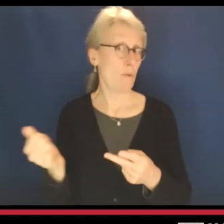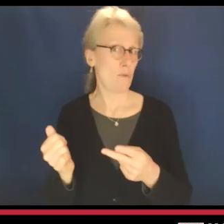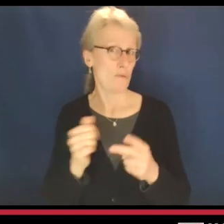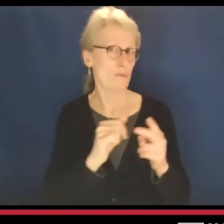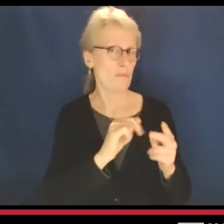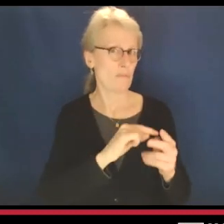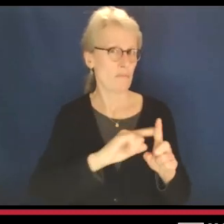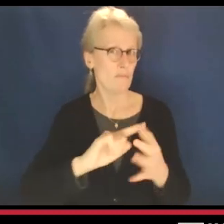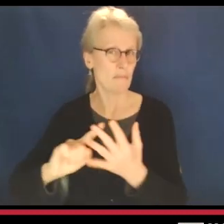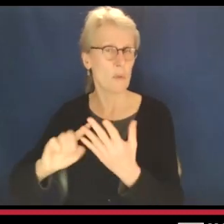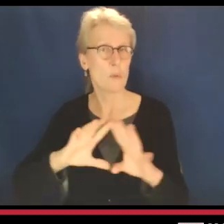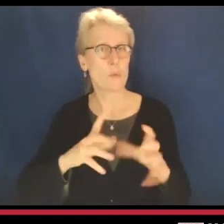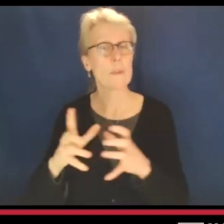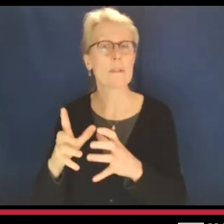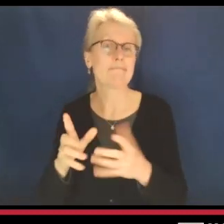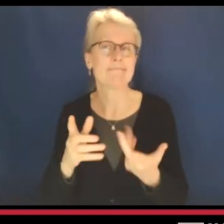countermeasure libraries where